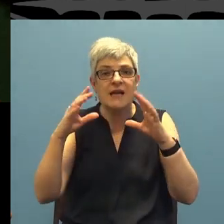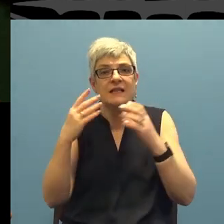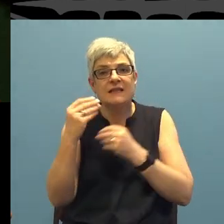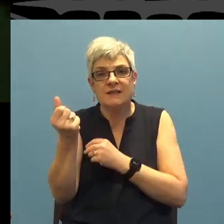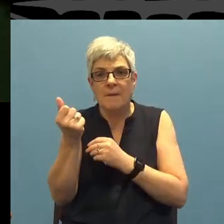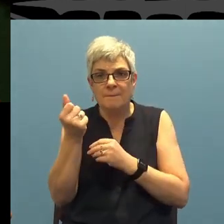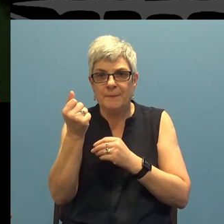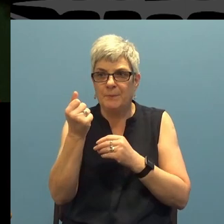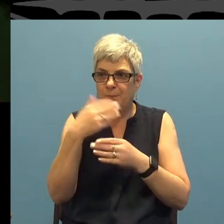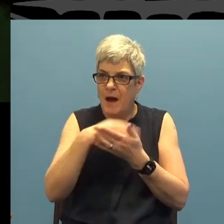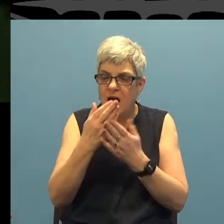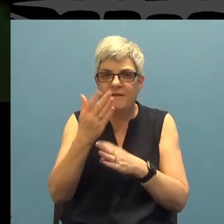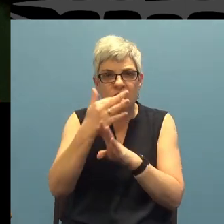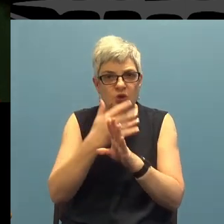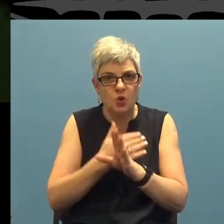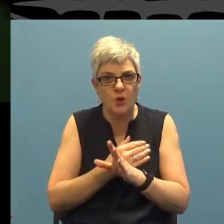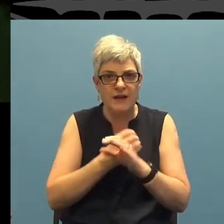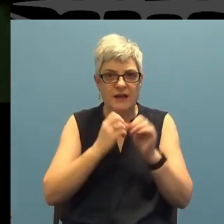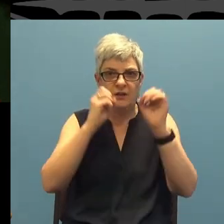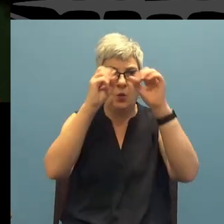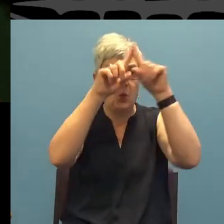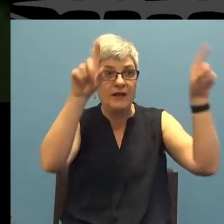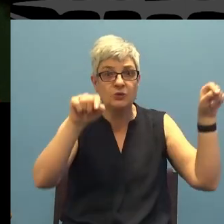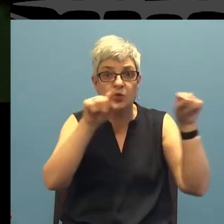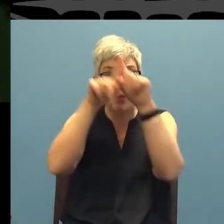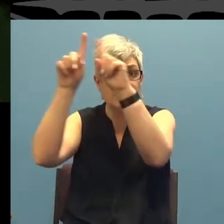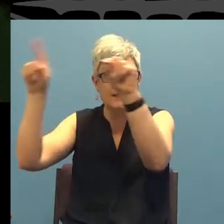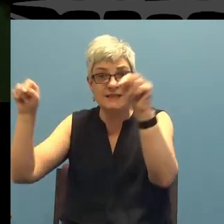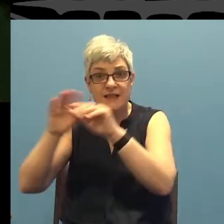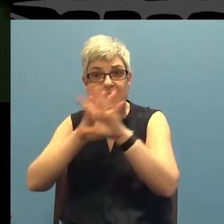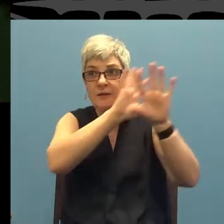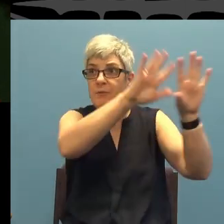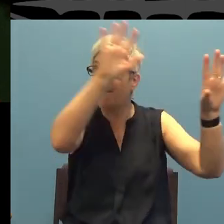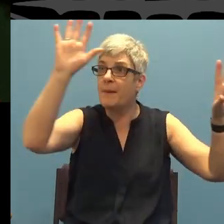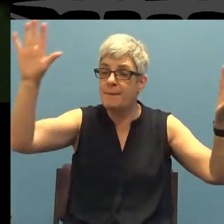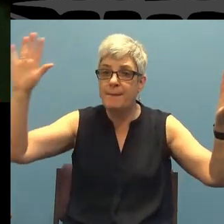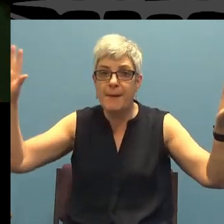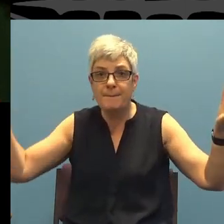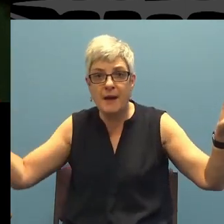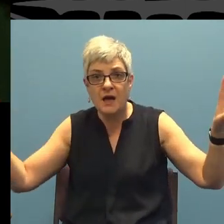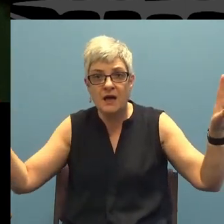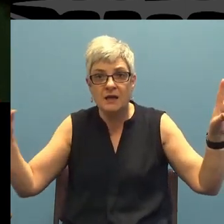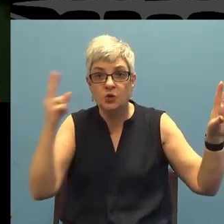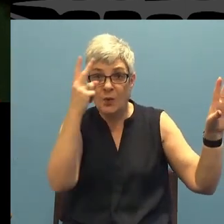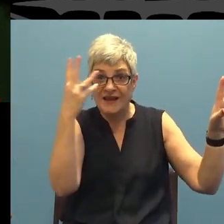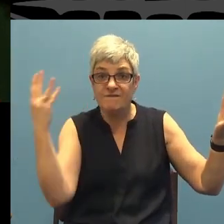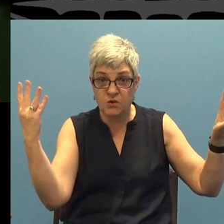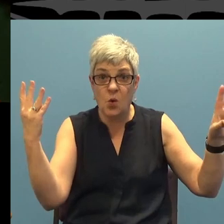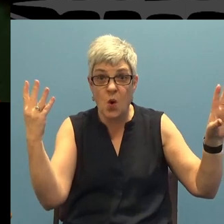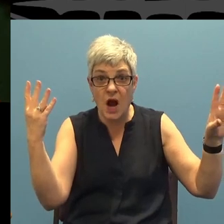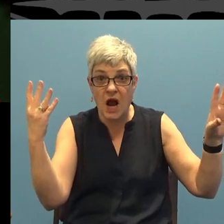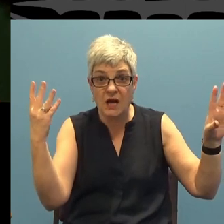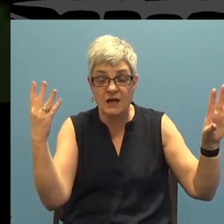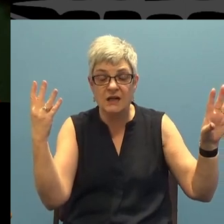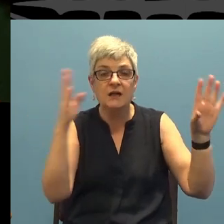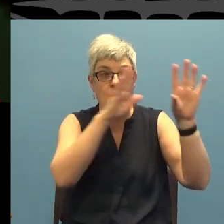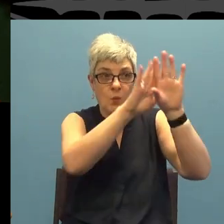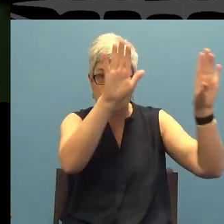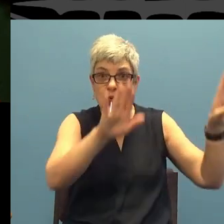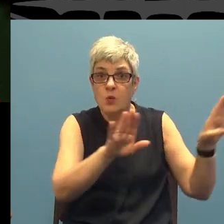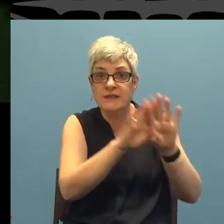of the story in the windows that we've had around St. Leonard's, 24 of them of our Advent windows. And we've also